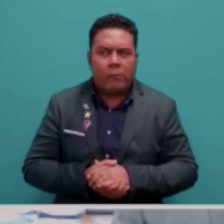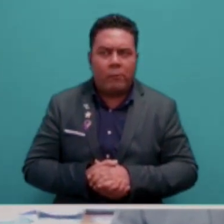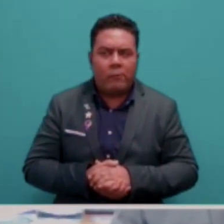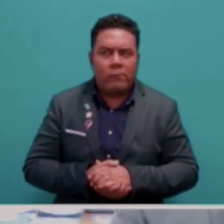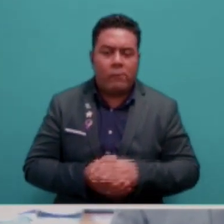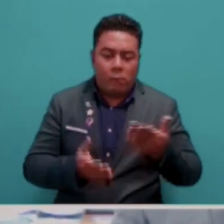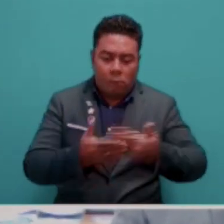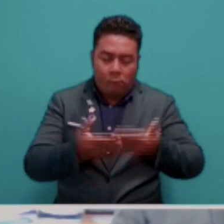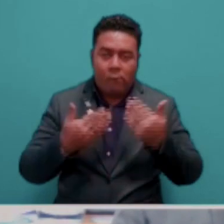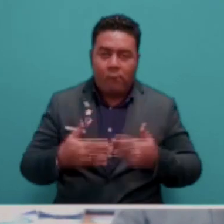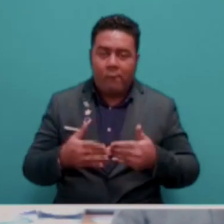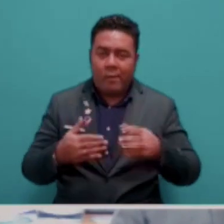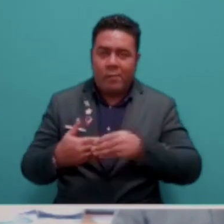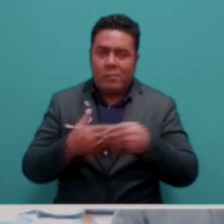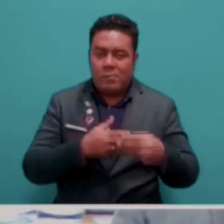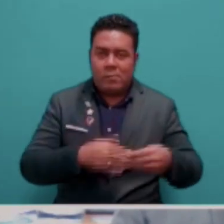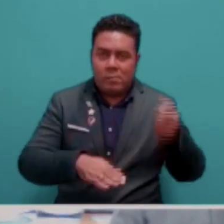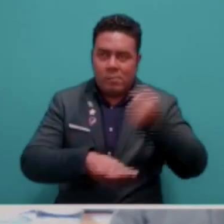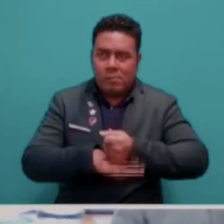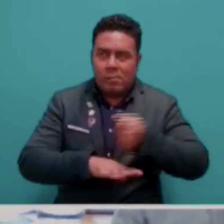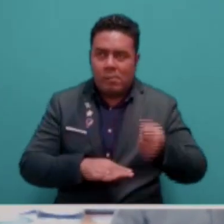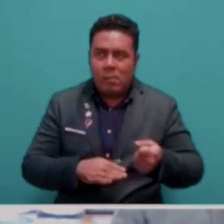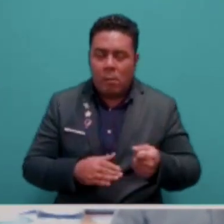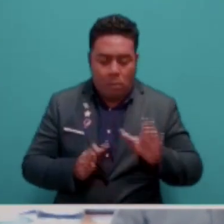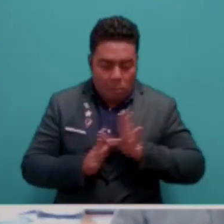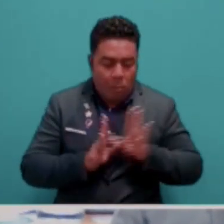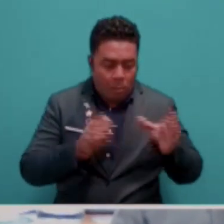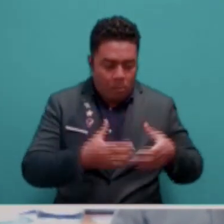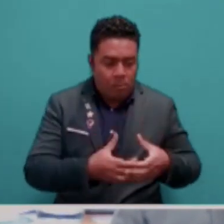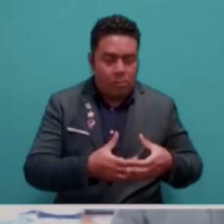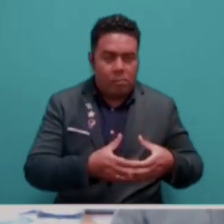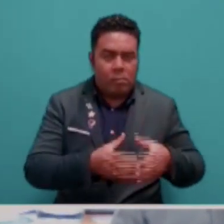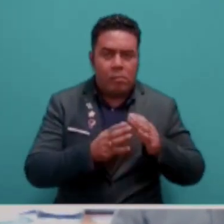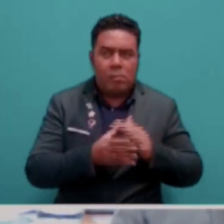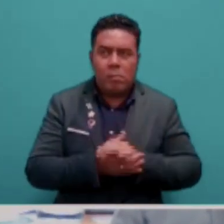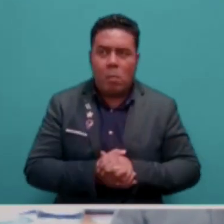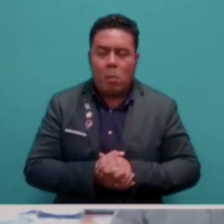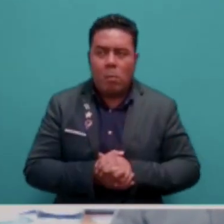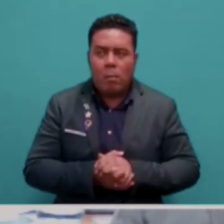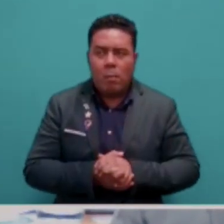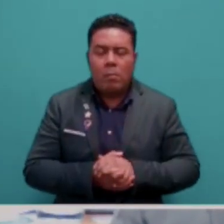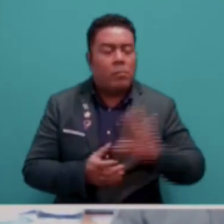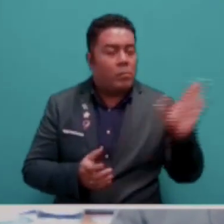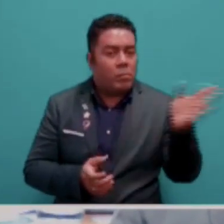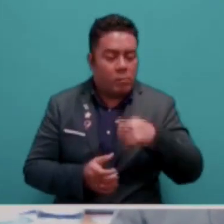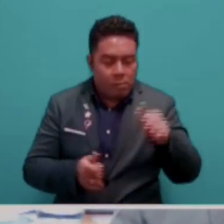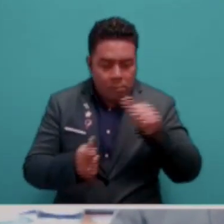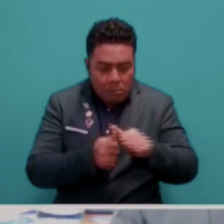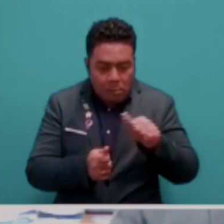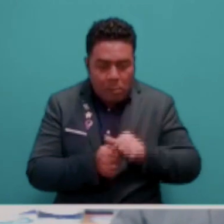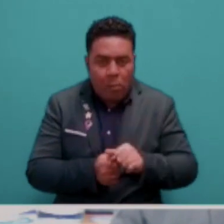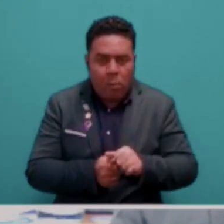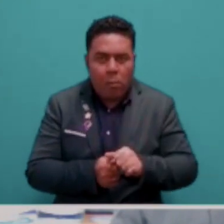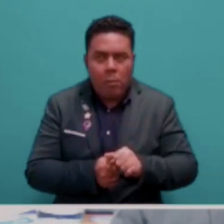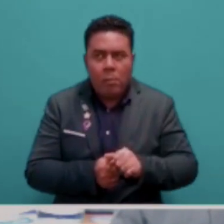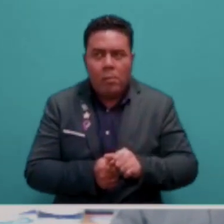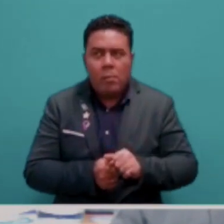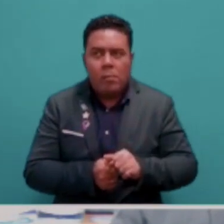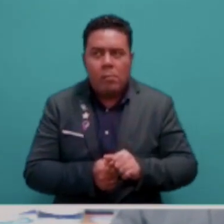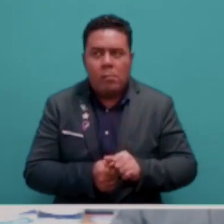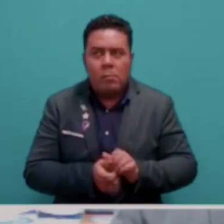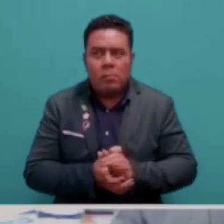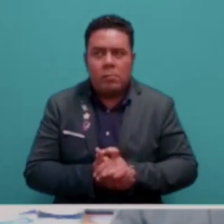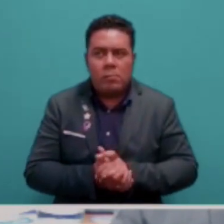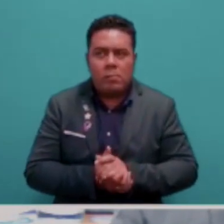you. She is in charge of the Emoluments Committee, and she is doing all her best in trying to make and the